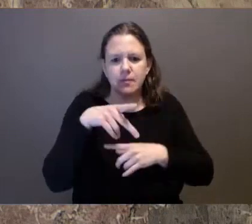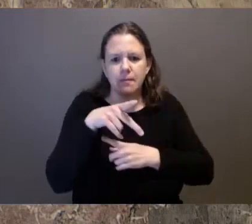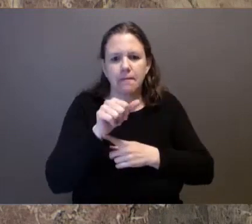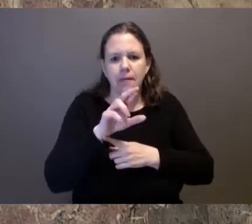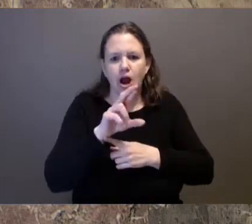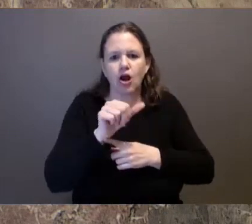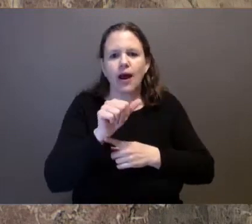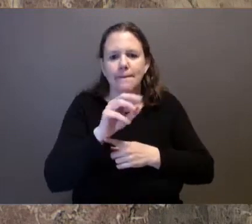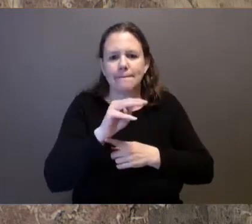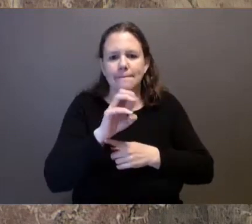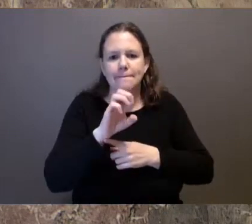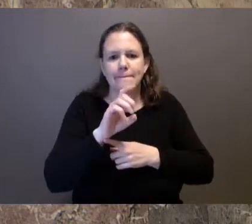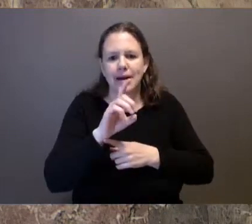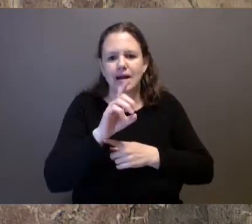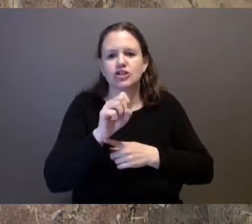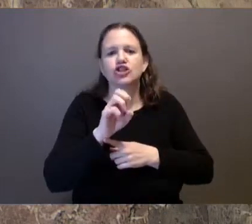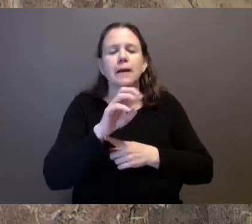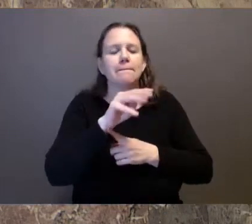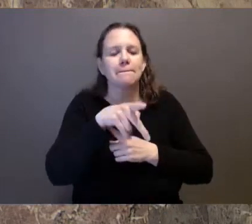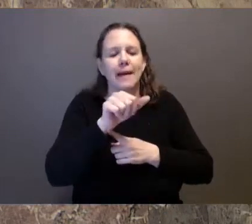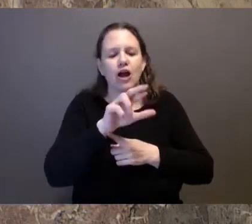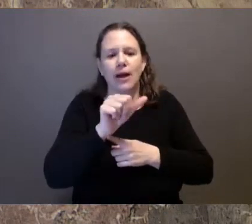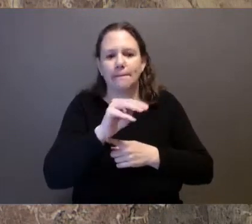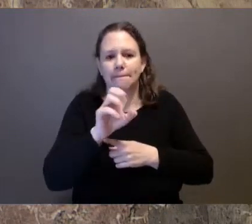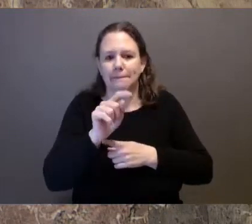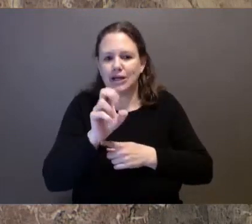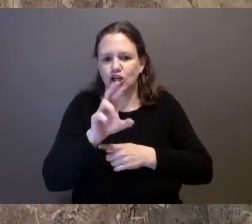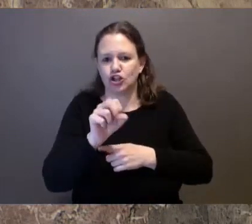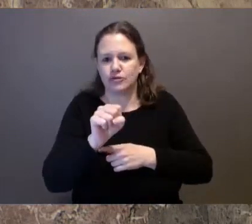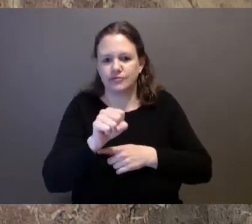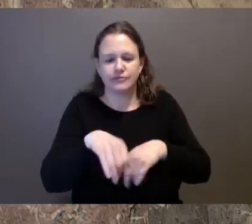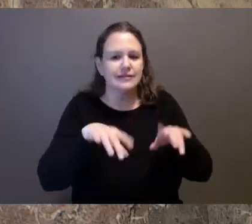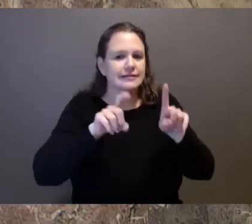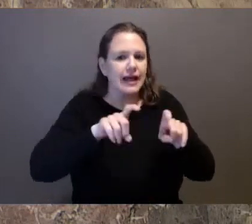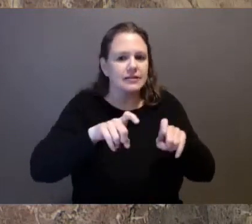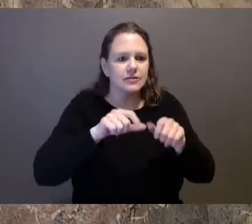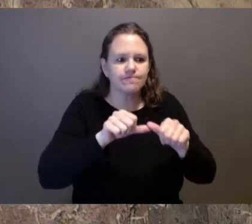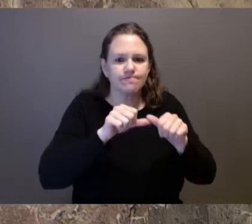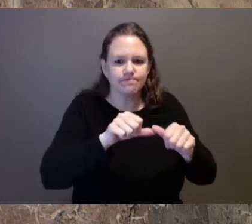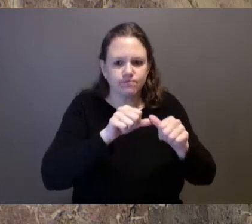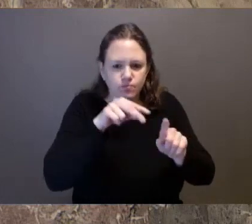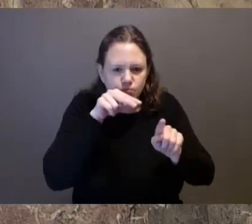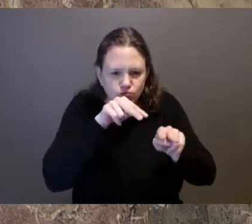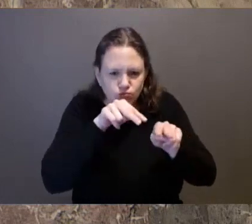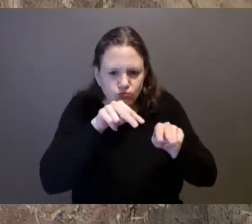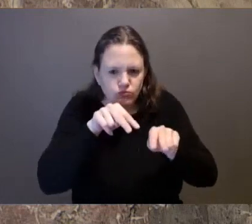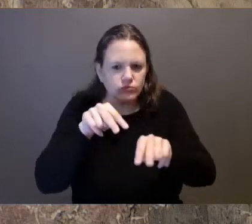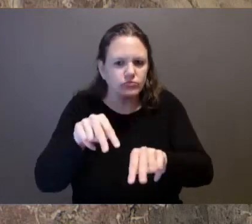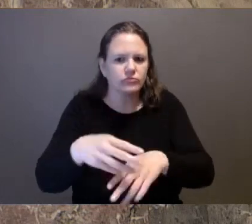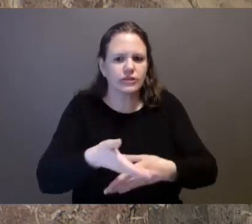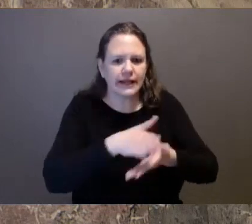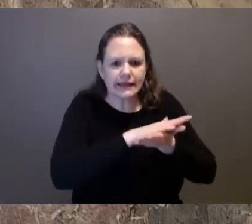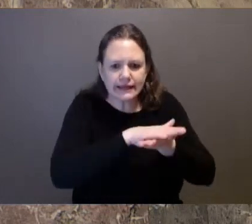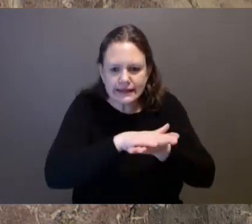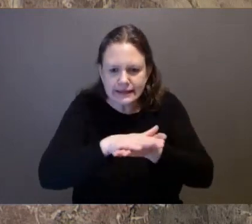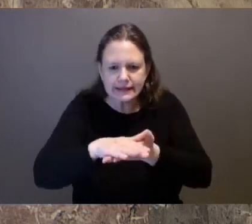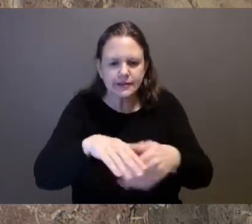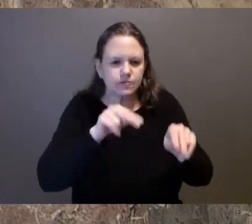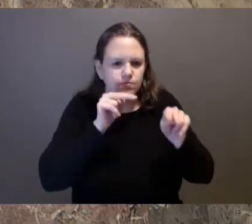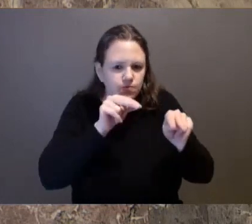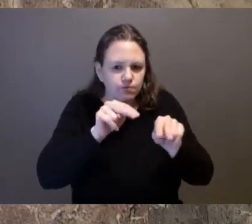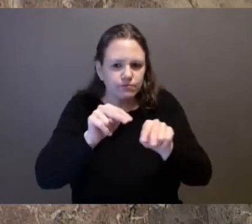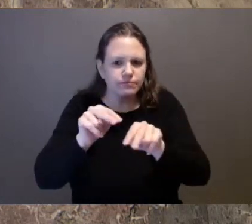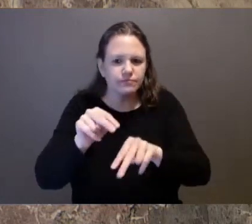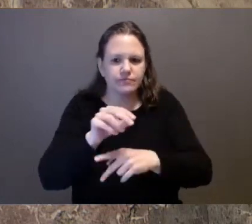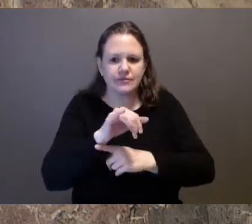to confirm ongoing effectiveness of treatment and disinfection. This includes testing for indicator pathogens that